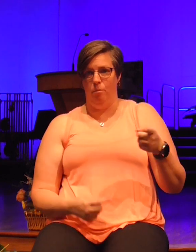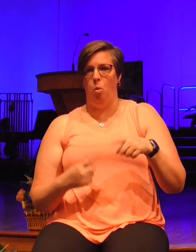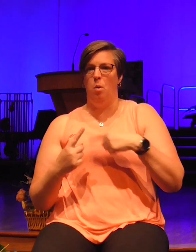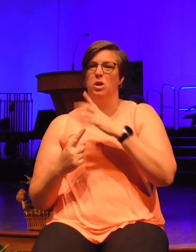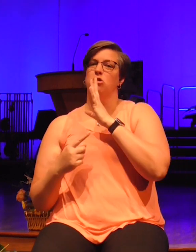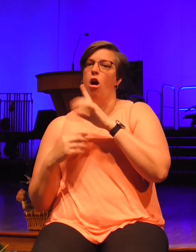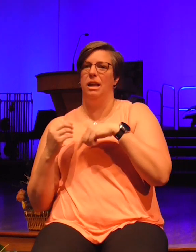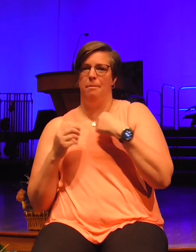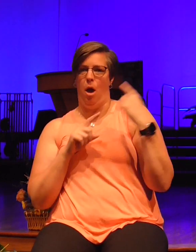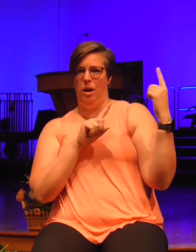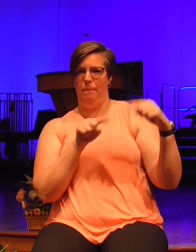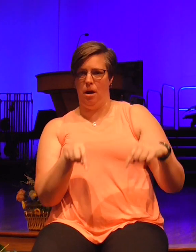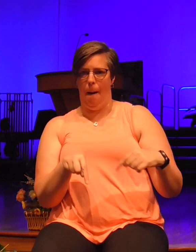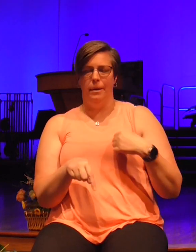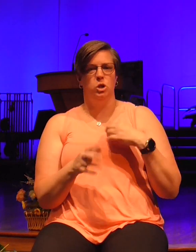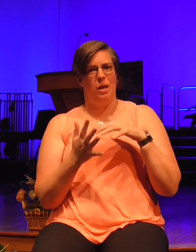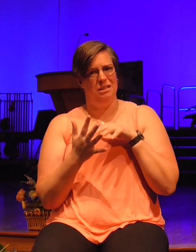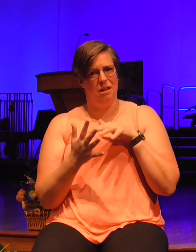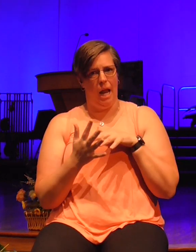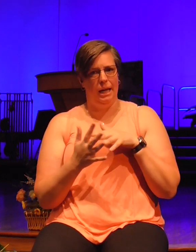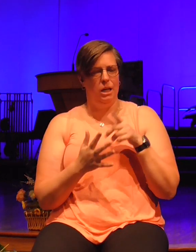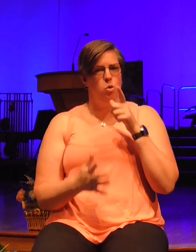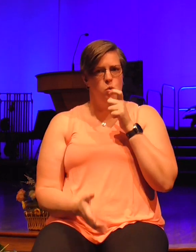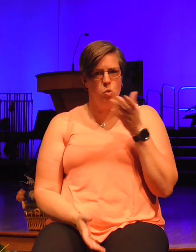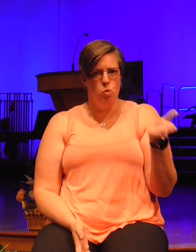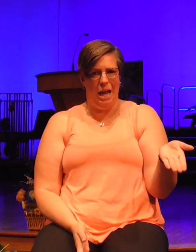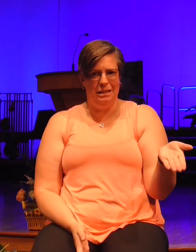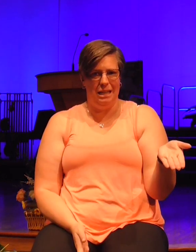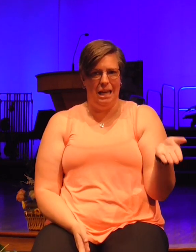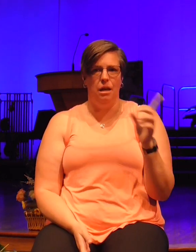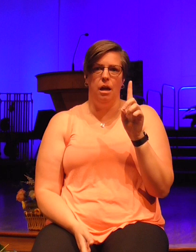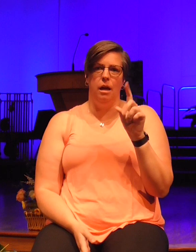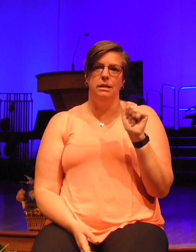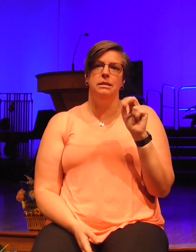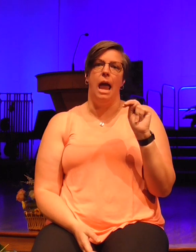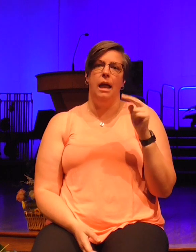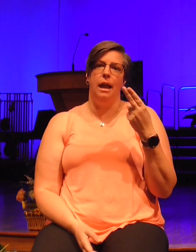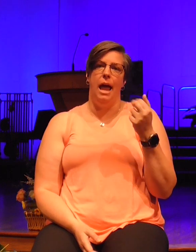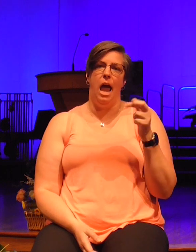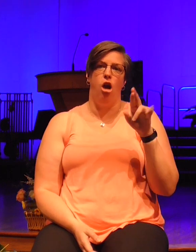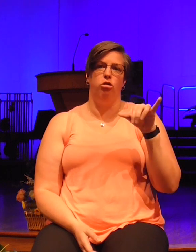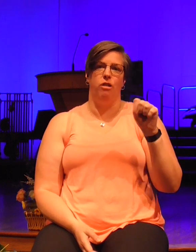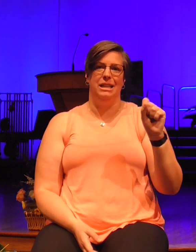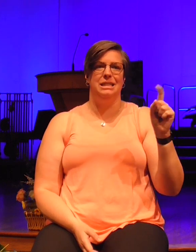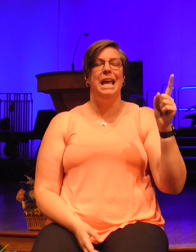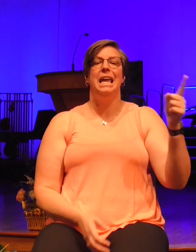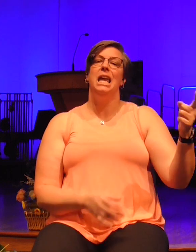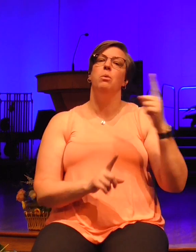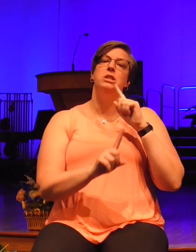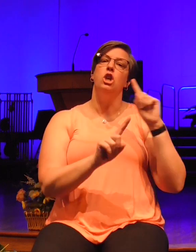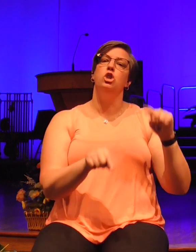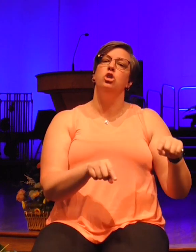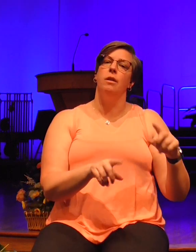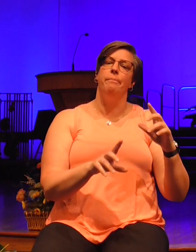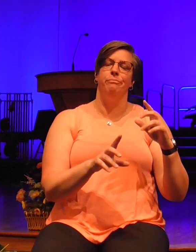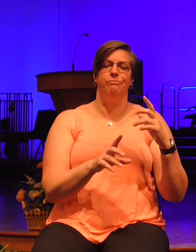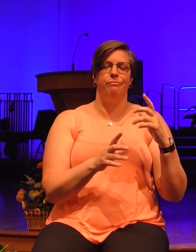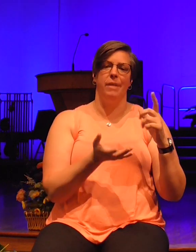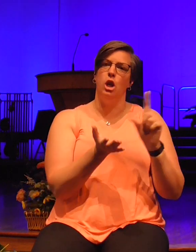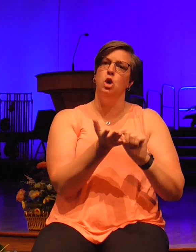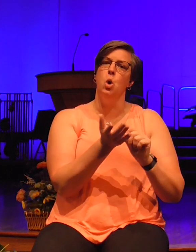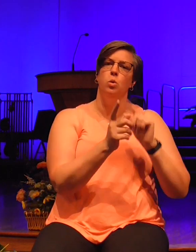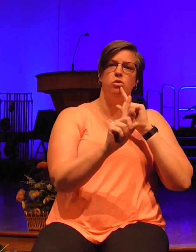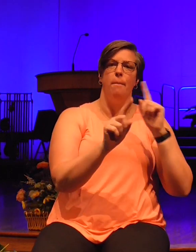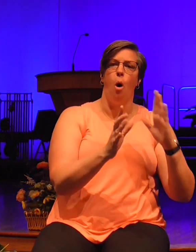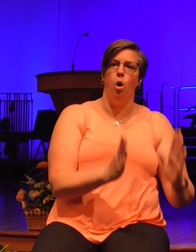and so I studied Dan Harris. Dan Harris was an anchor on the ABC News Channel, the international channel out of New